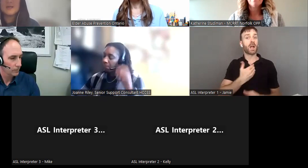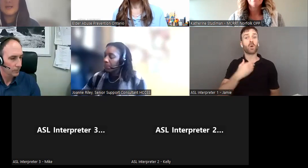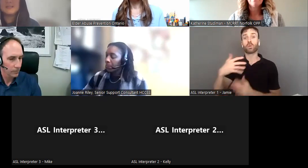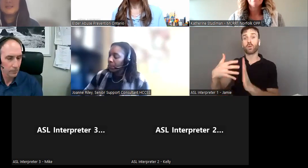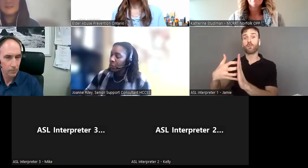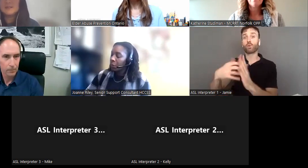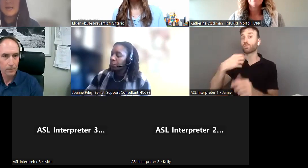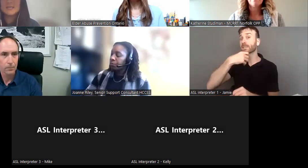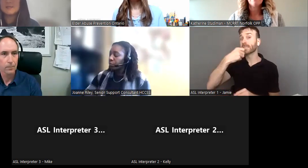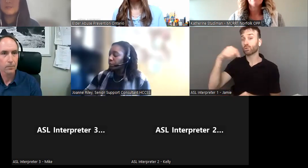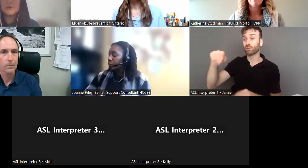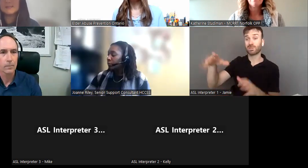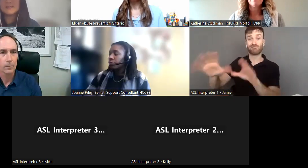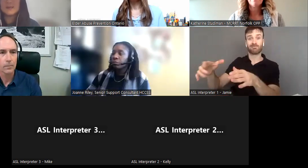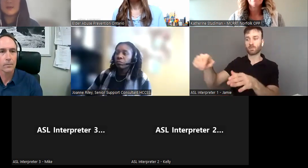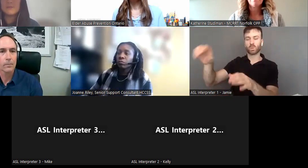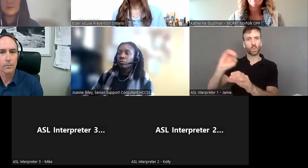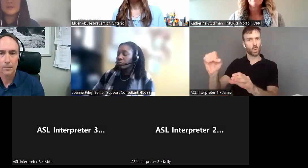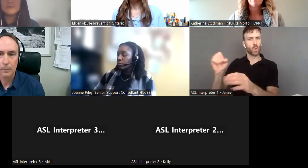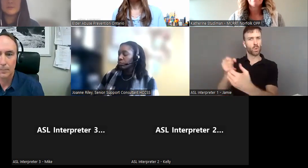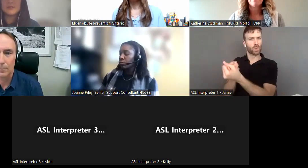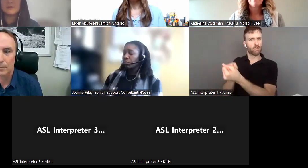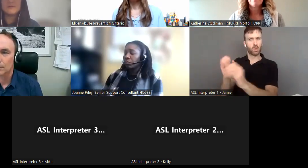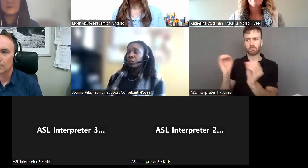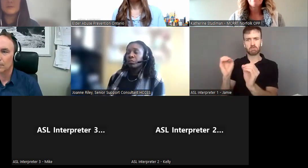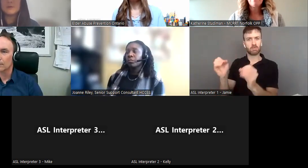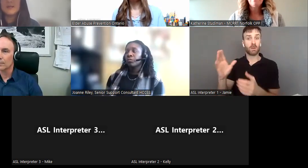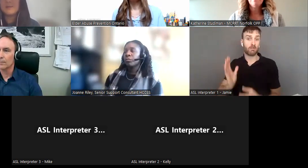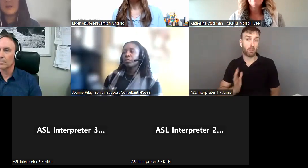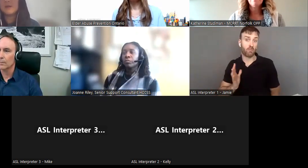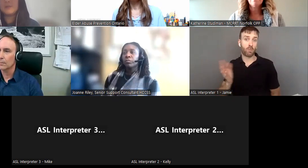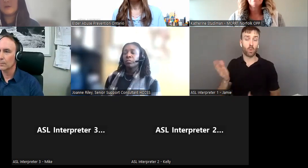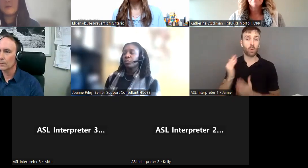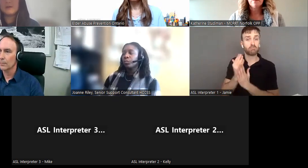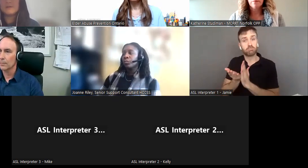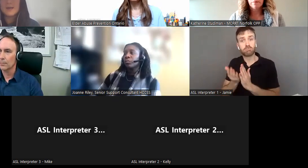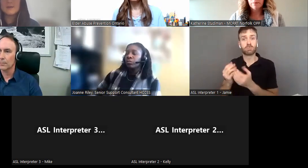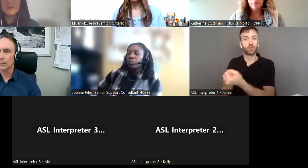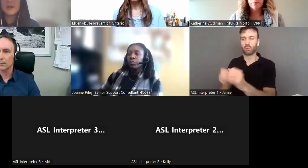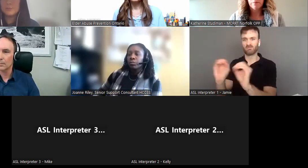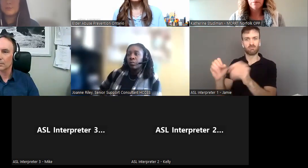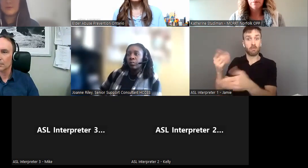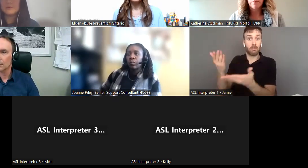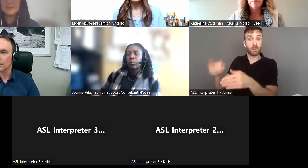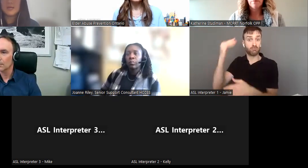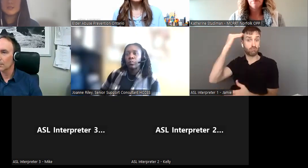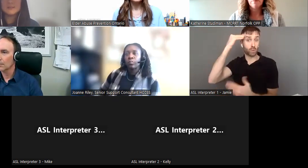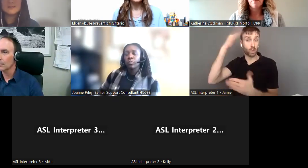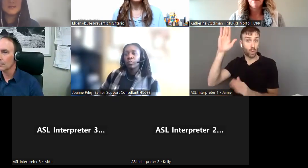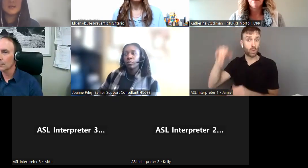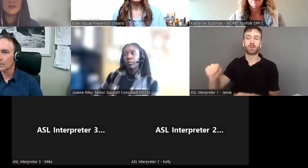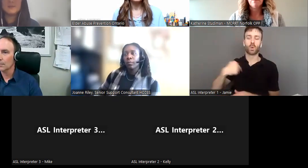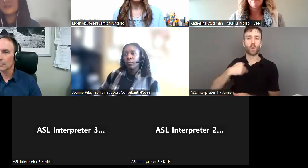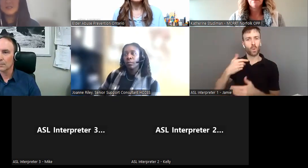they're not connected to any supports, whether it's formally or informal. They may not be aware of that, and we help with those